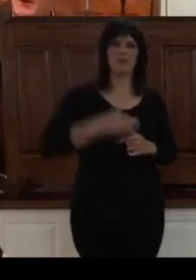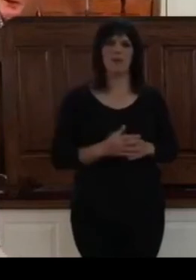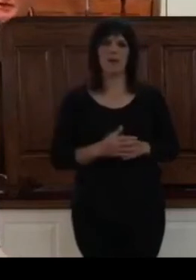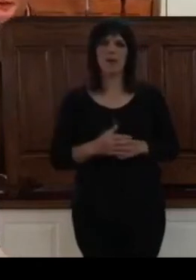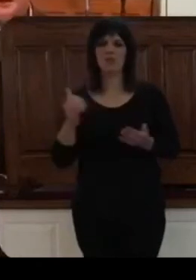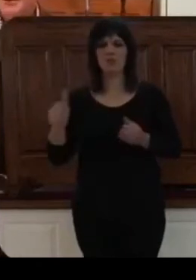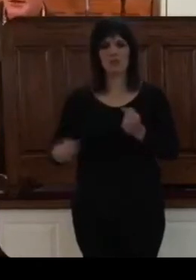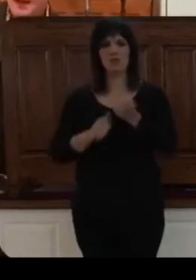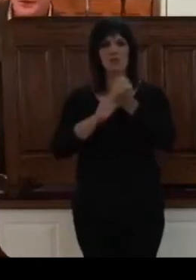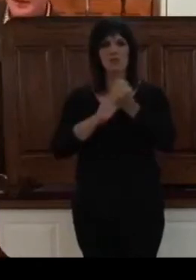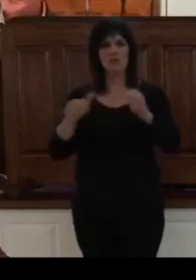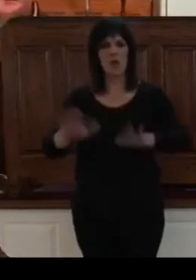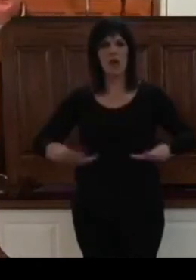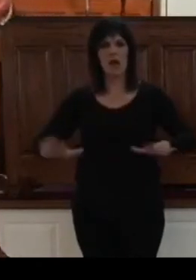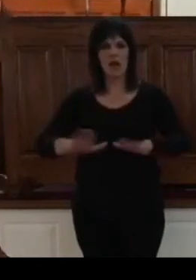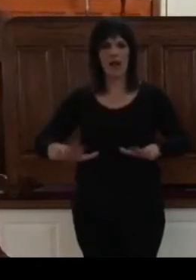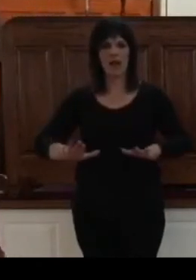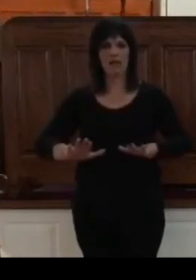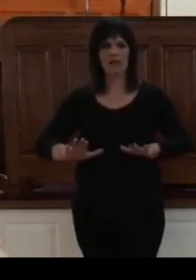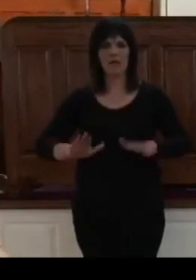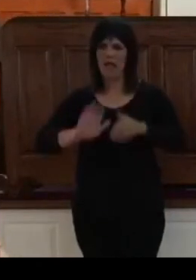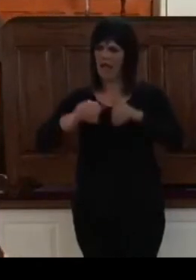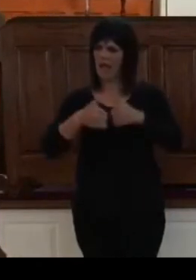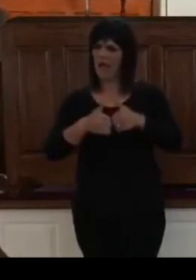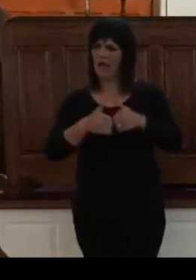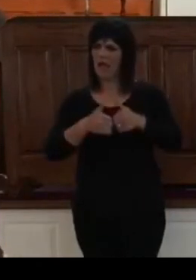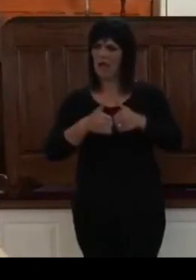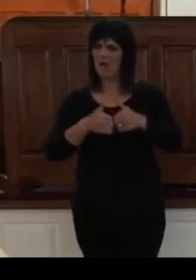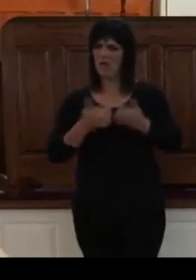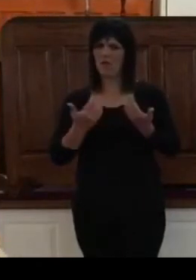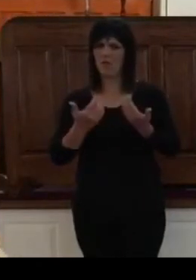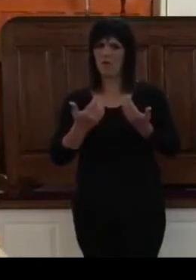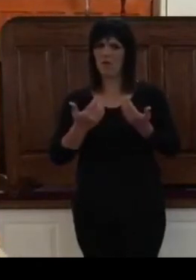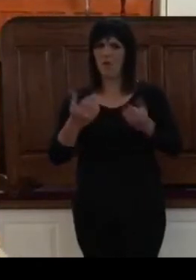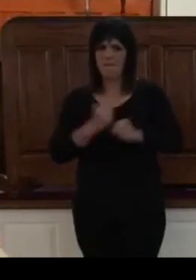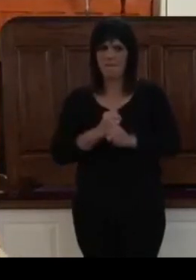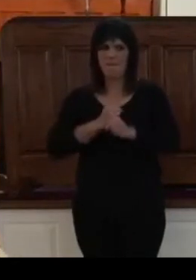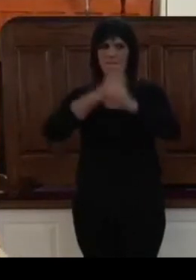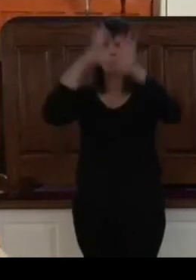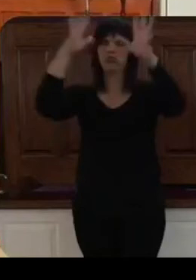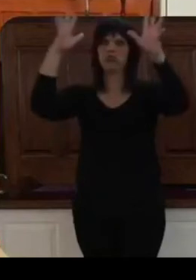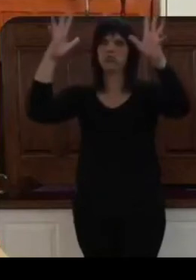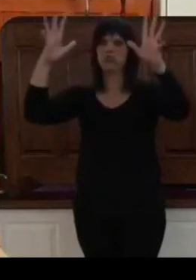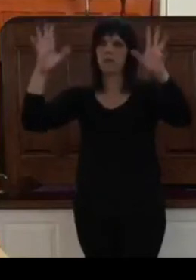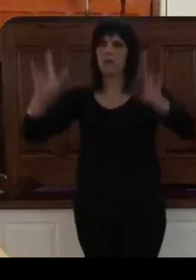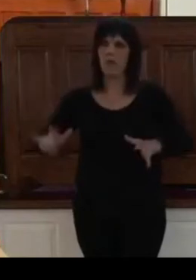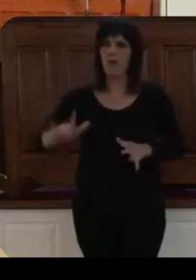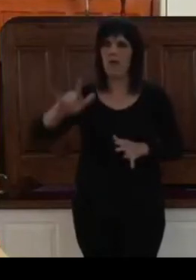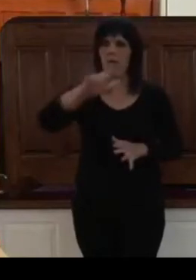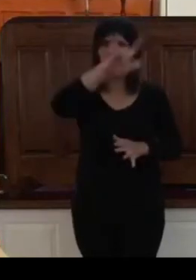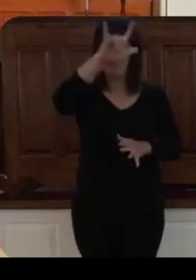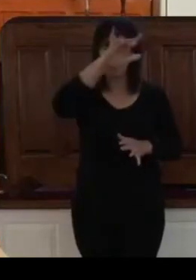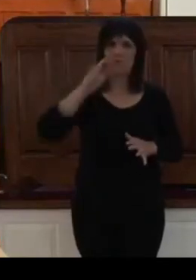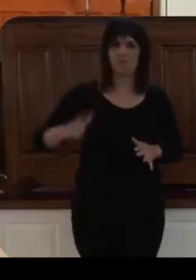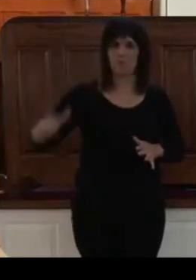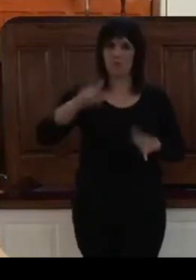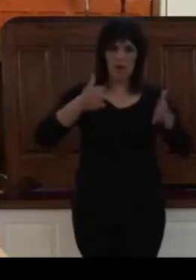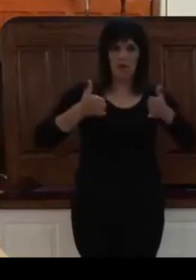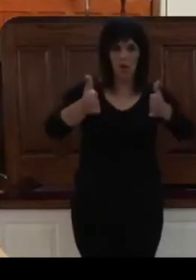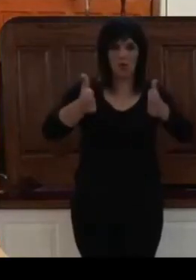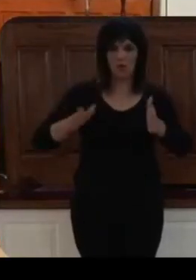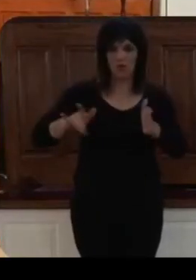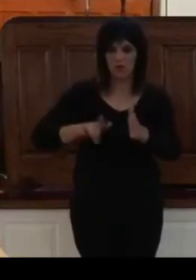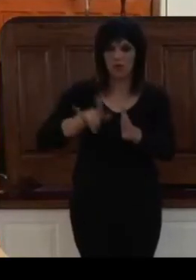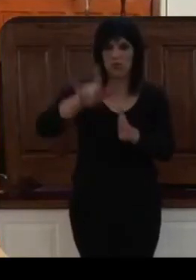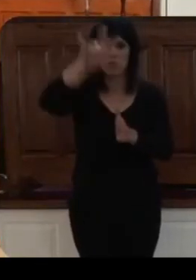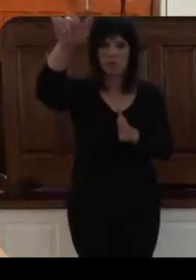land power. How do we do that? We got to take airplanes off the ground. So what do? We blow up airline strips. We drop bombs on airstrips, poking